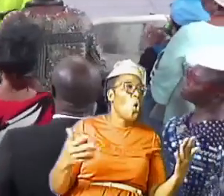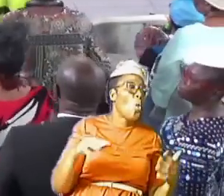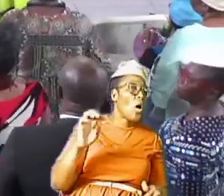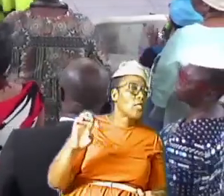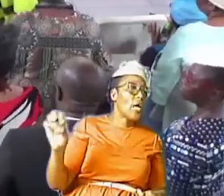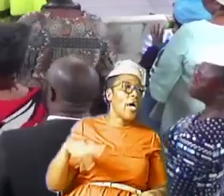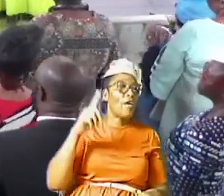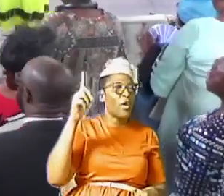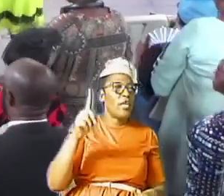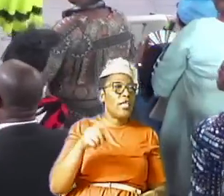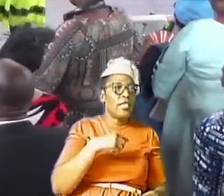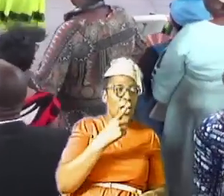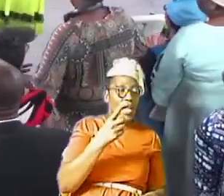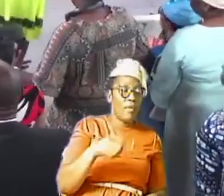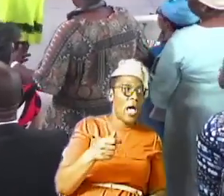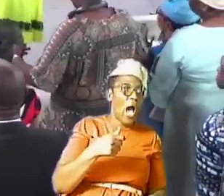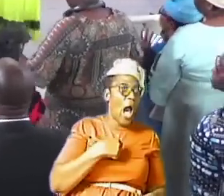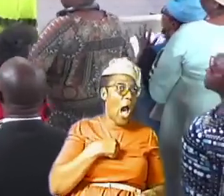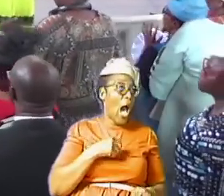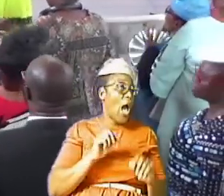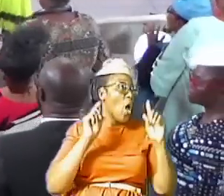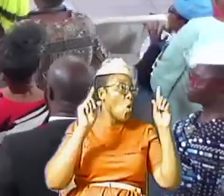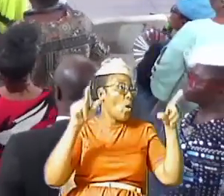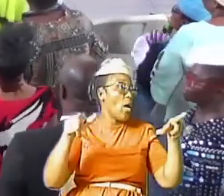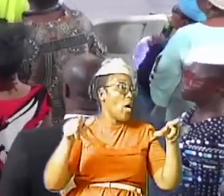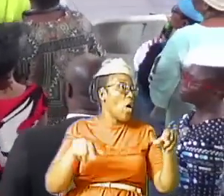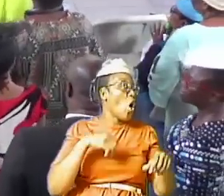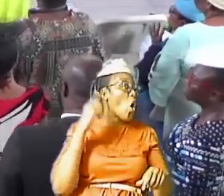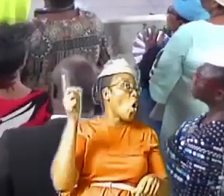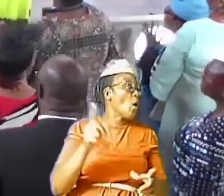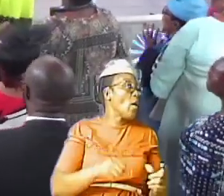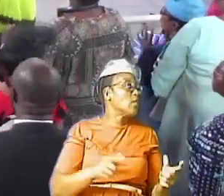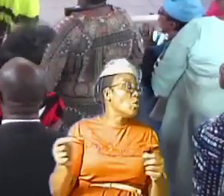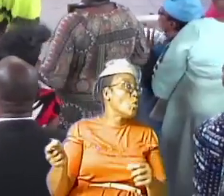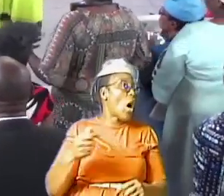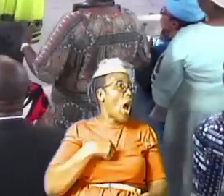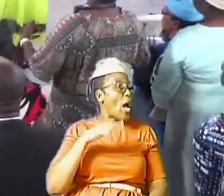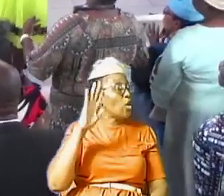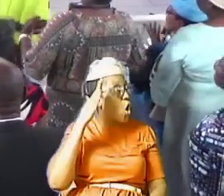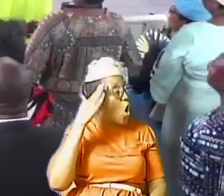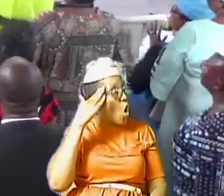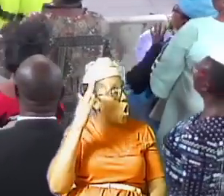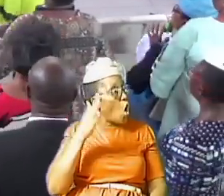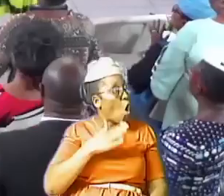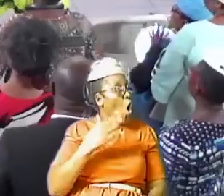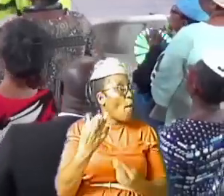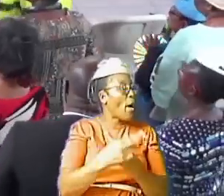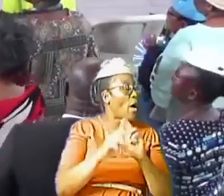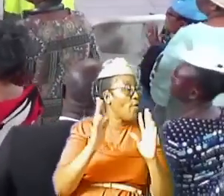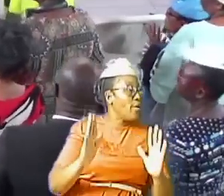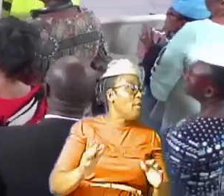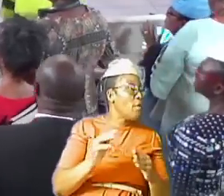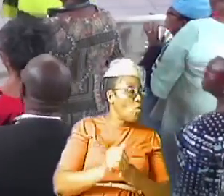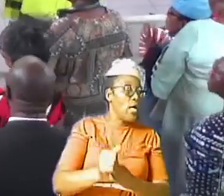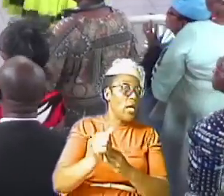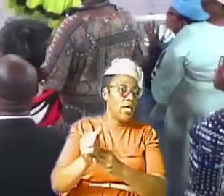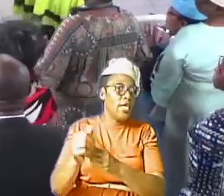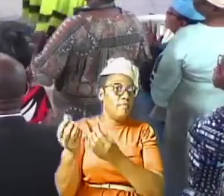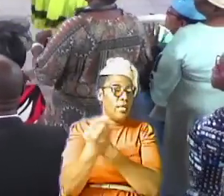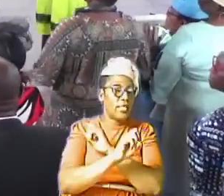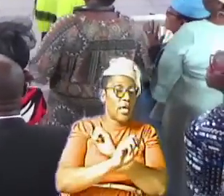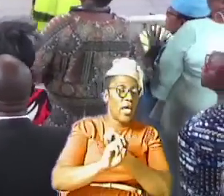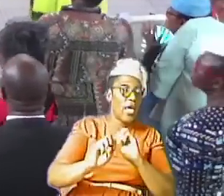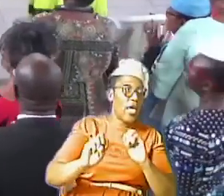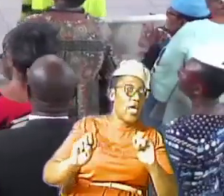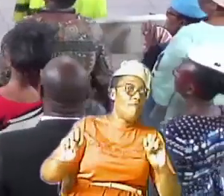do, whatsoever he bids me, I will always do. I know my